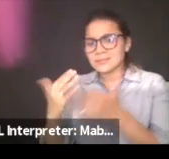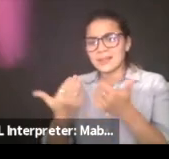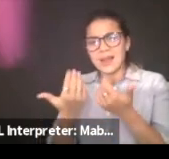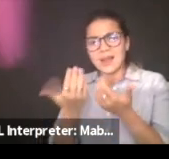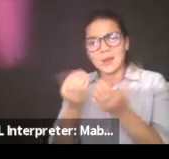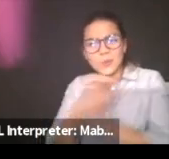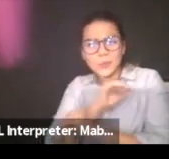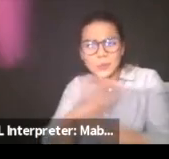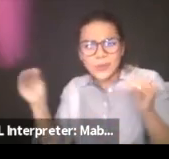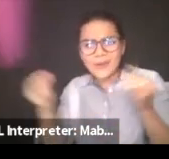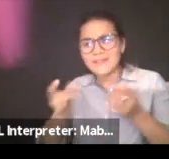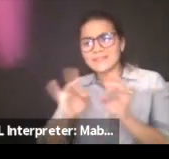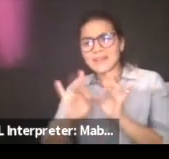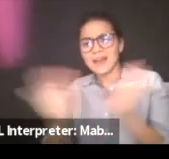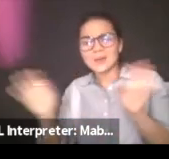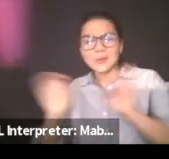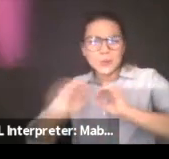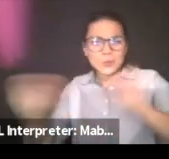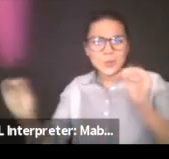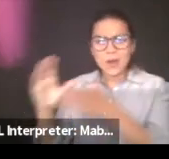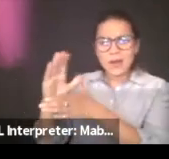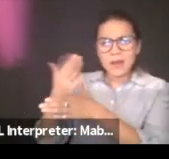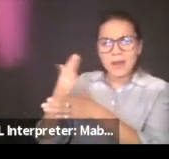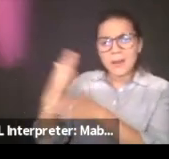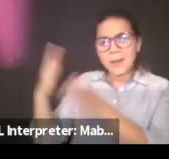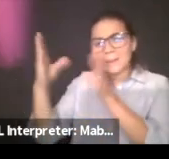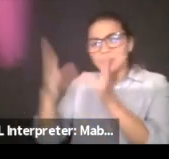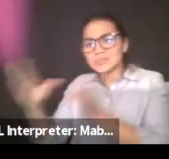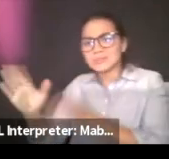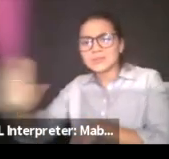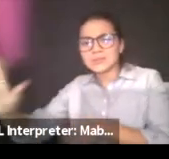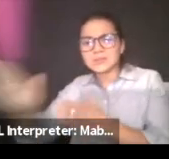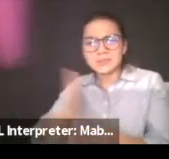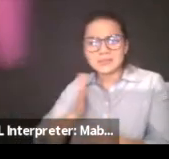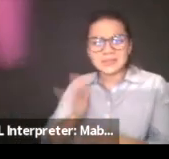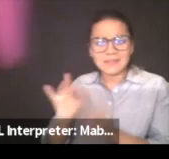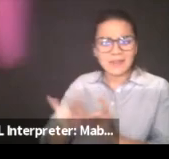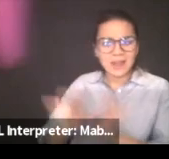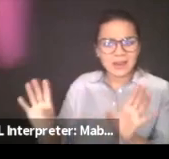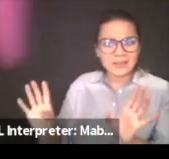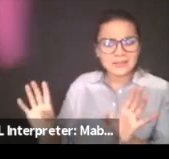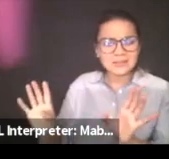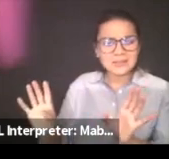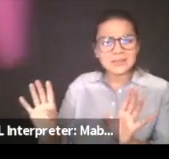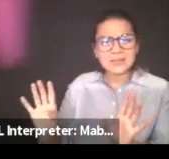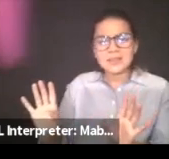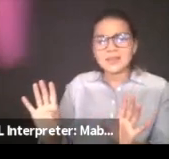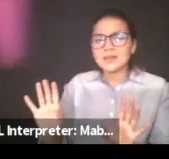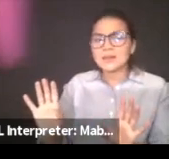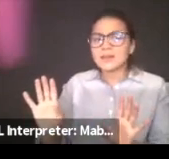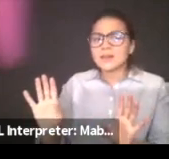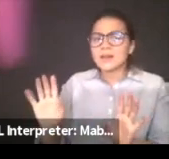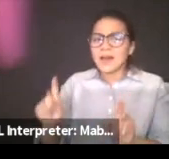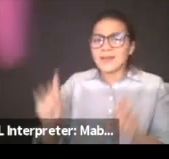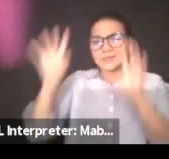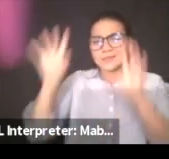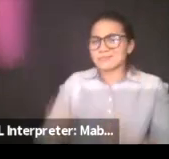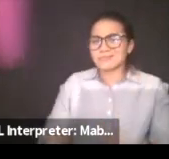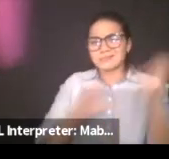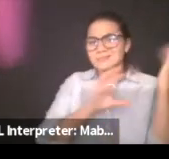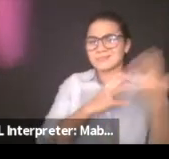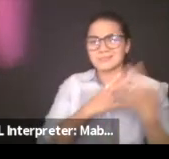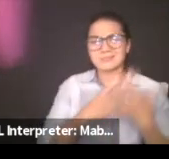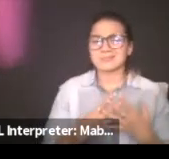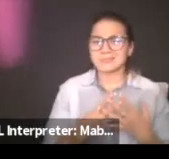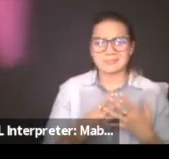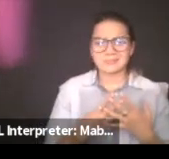violence. So I'll stop there. Please feel free to offer feedback in the chat. And I think